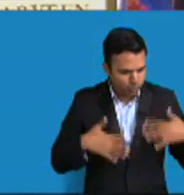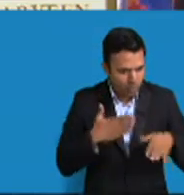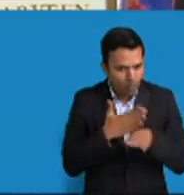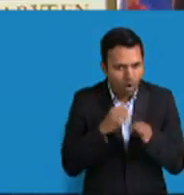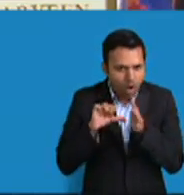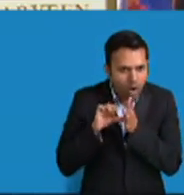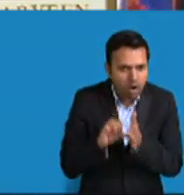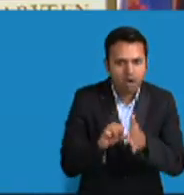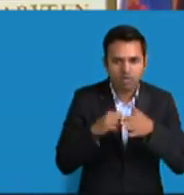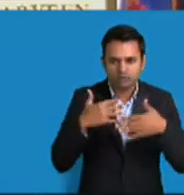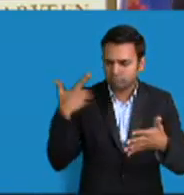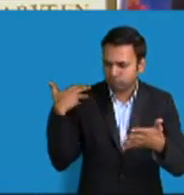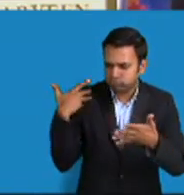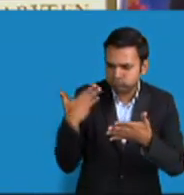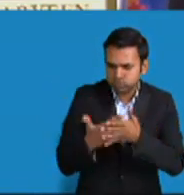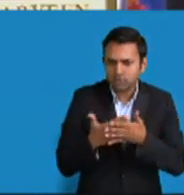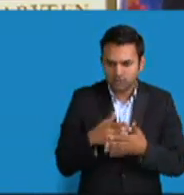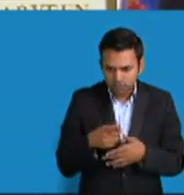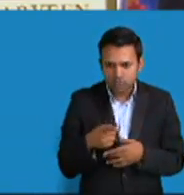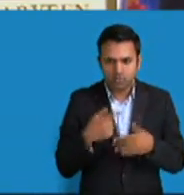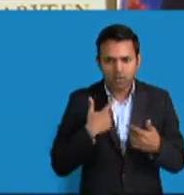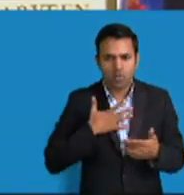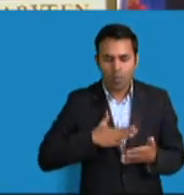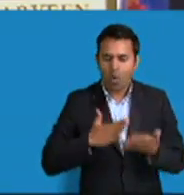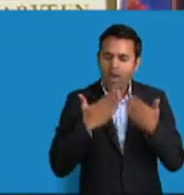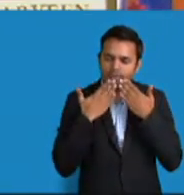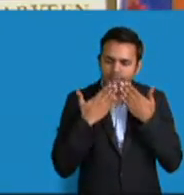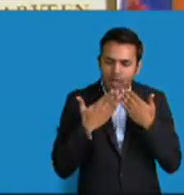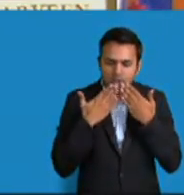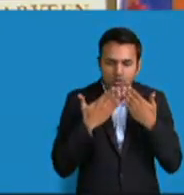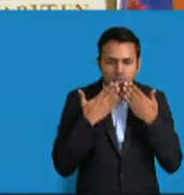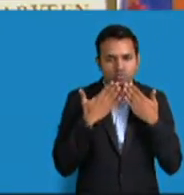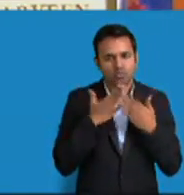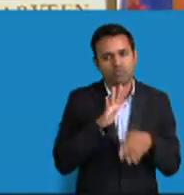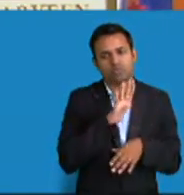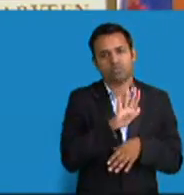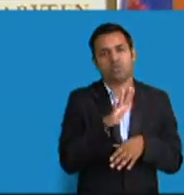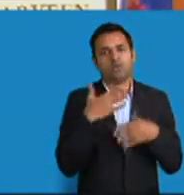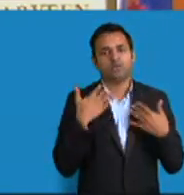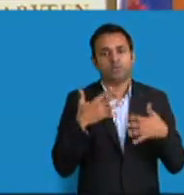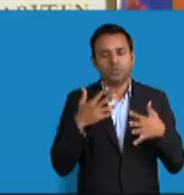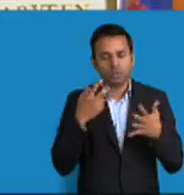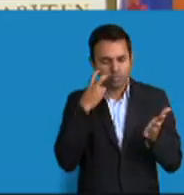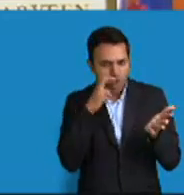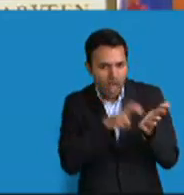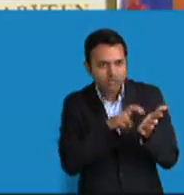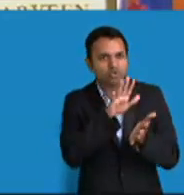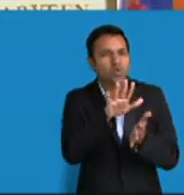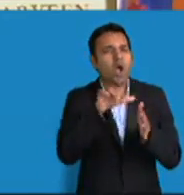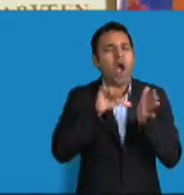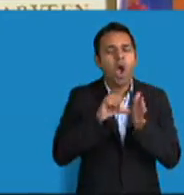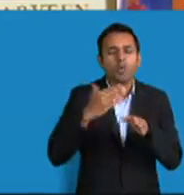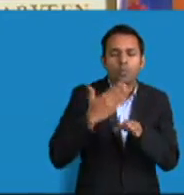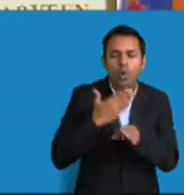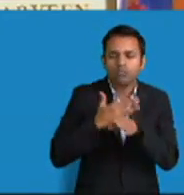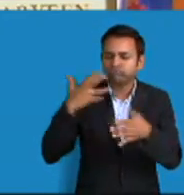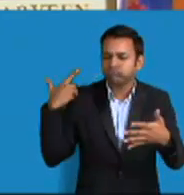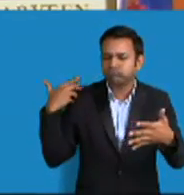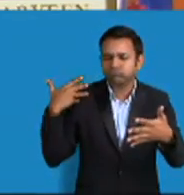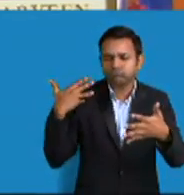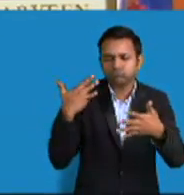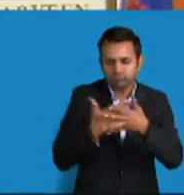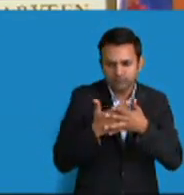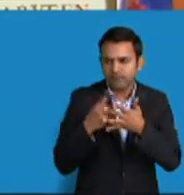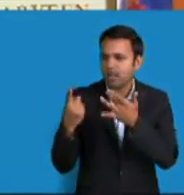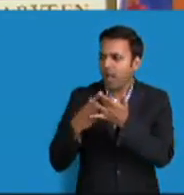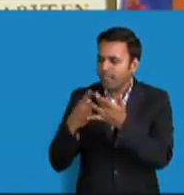And at the same time, Madam Speaker, we have seen that these awards have motivated other schools saying that next year we